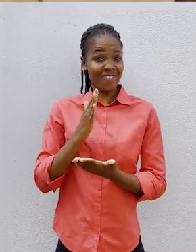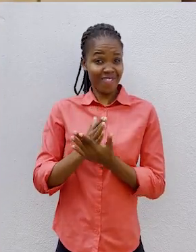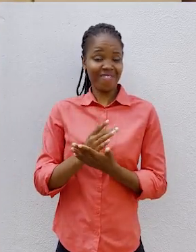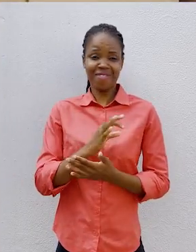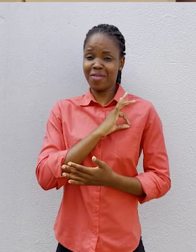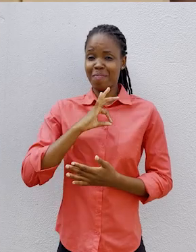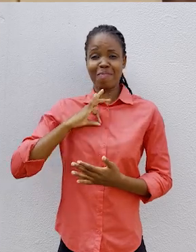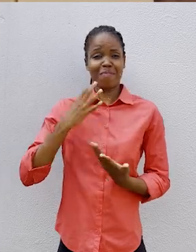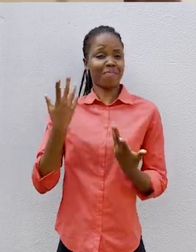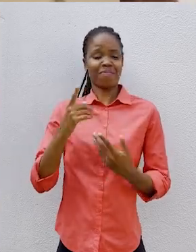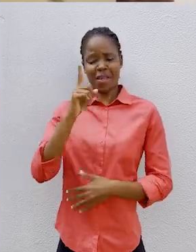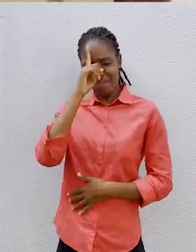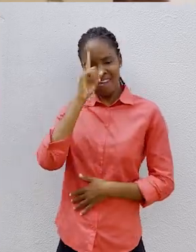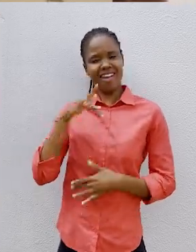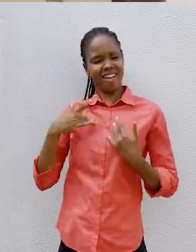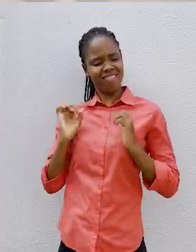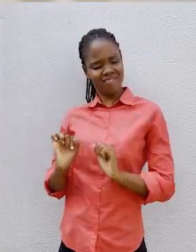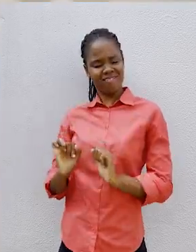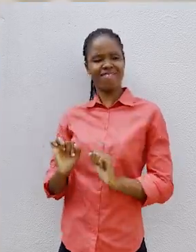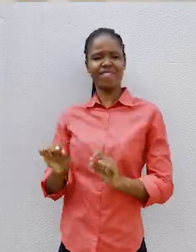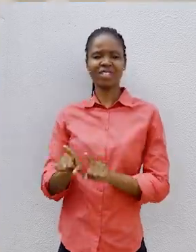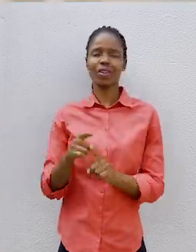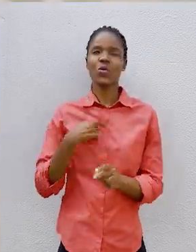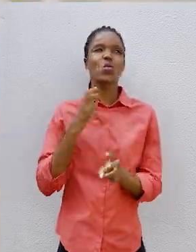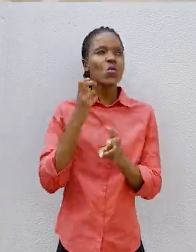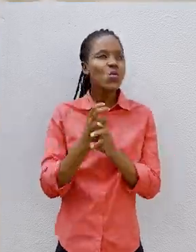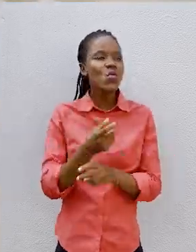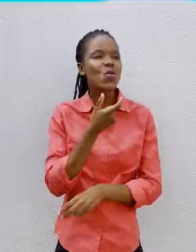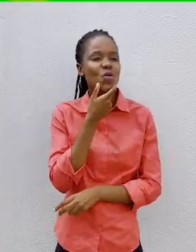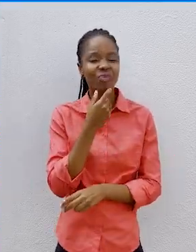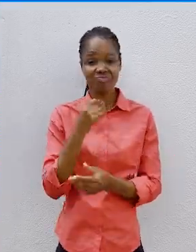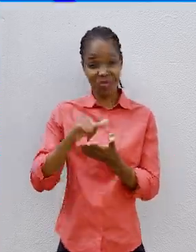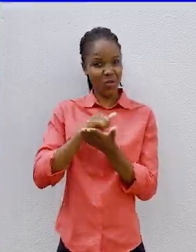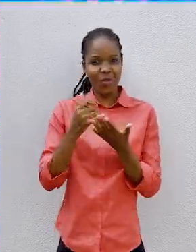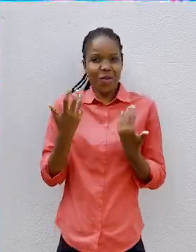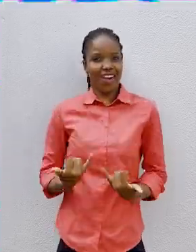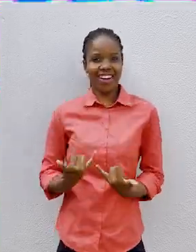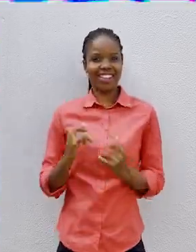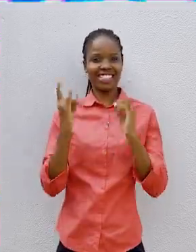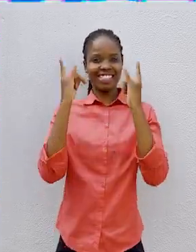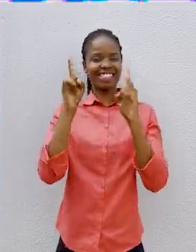mayor of life. Mayor of black lives. Oh, that's tough. I'll be a mayor in New